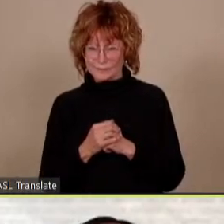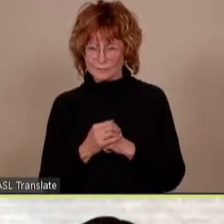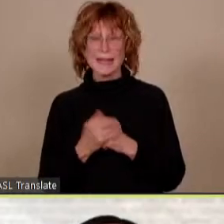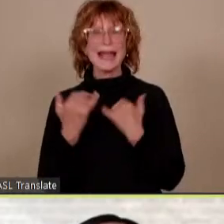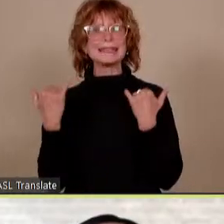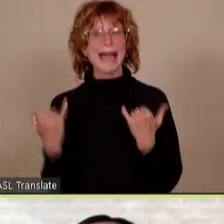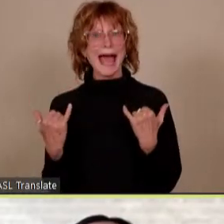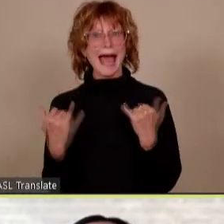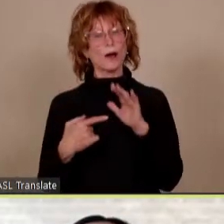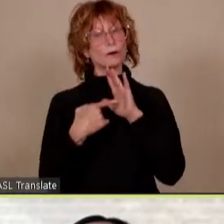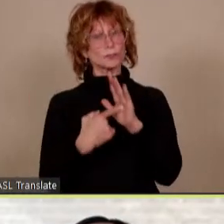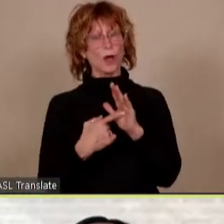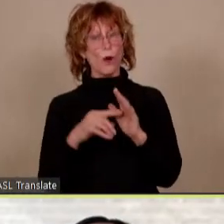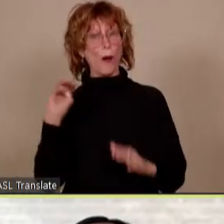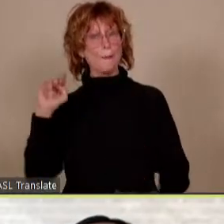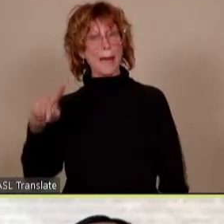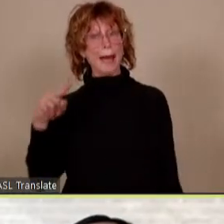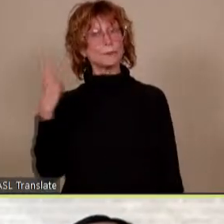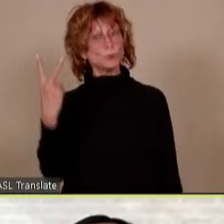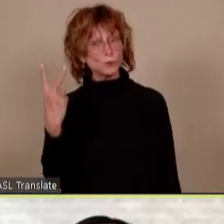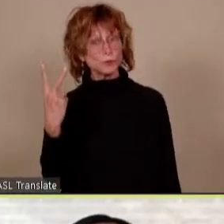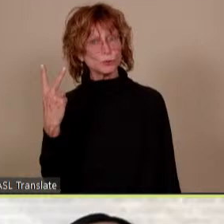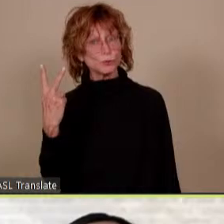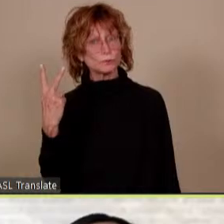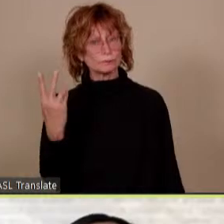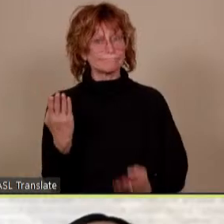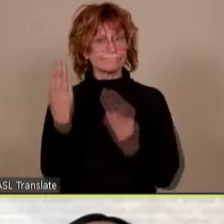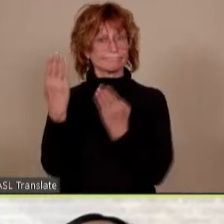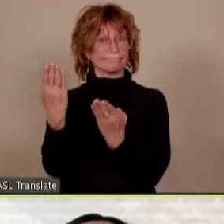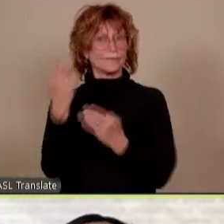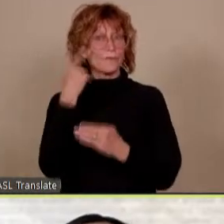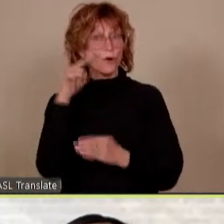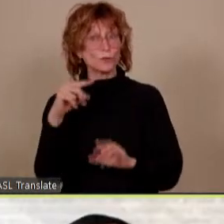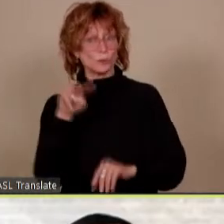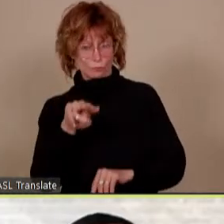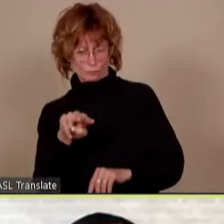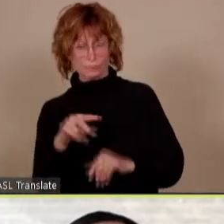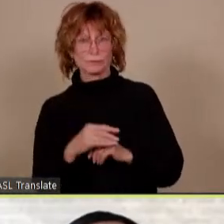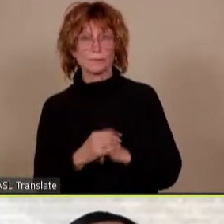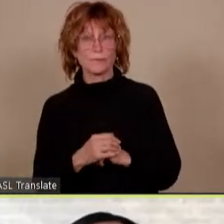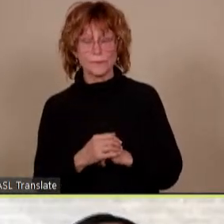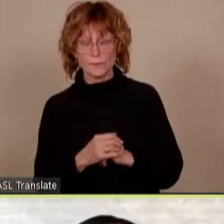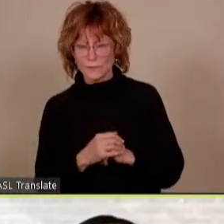And now we have map option 2 before you.